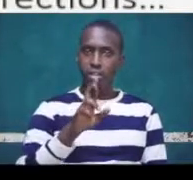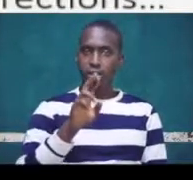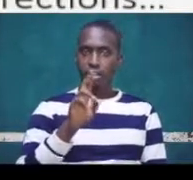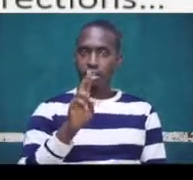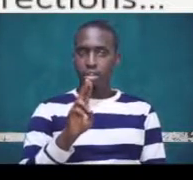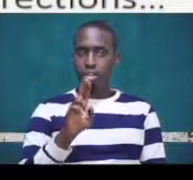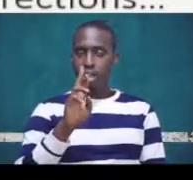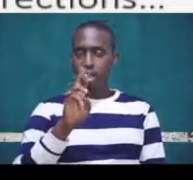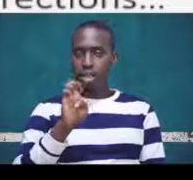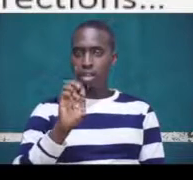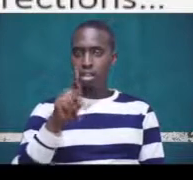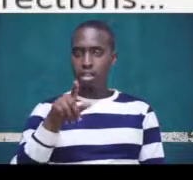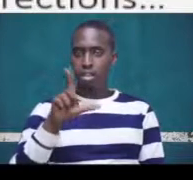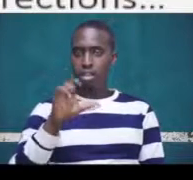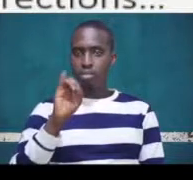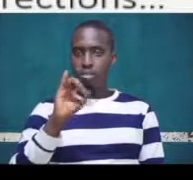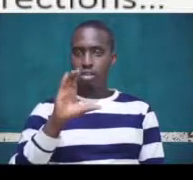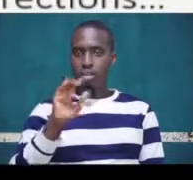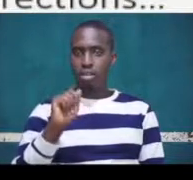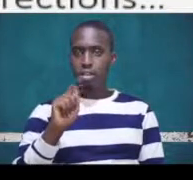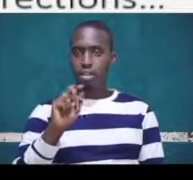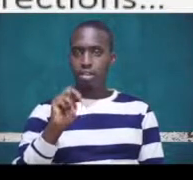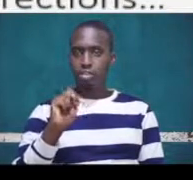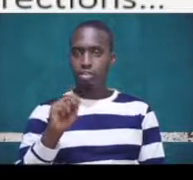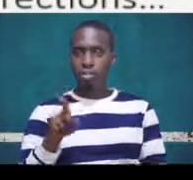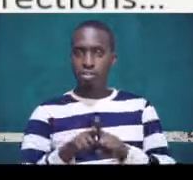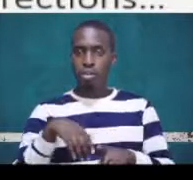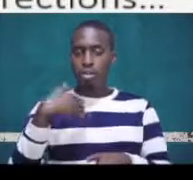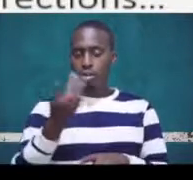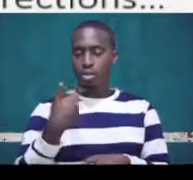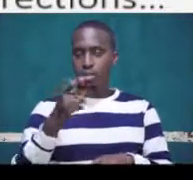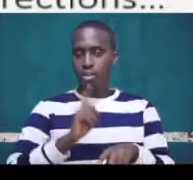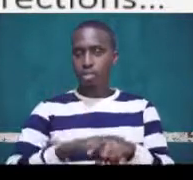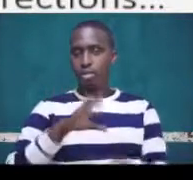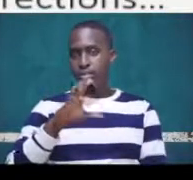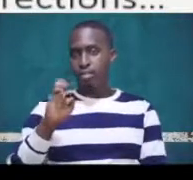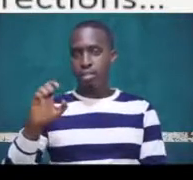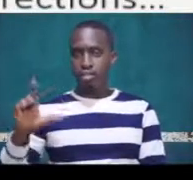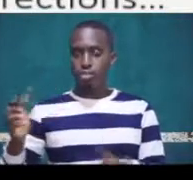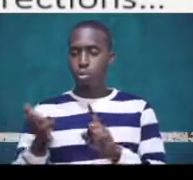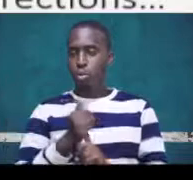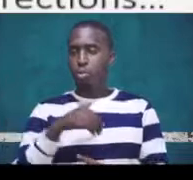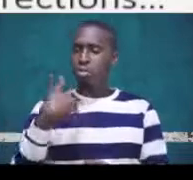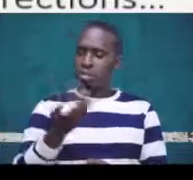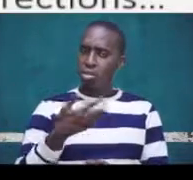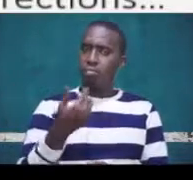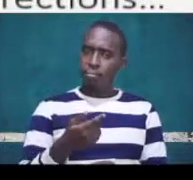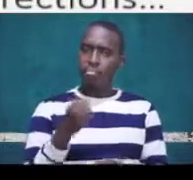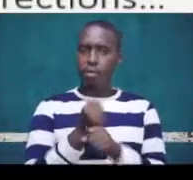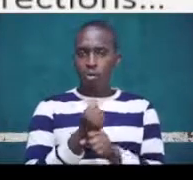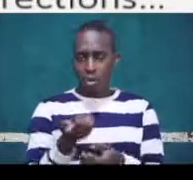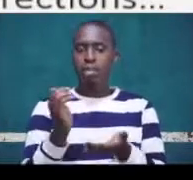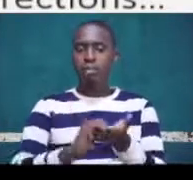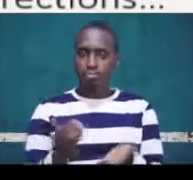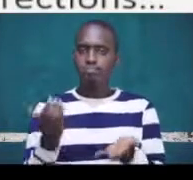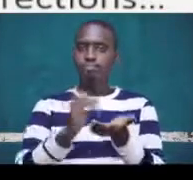taking place here. All the time, cells are dividing, we need more copies of the DNA, we need enough so